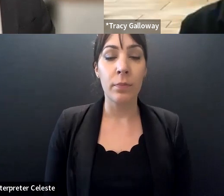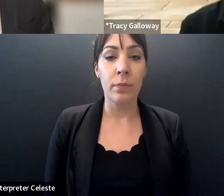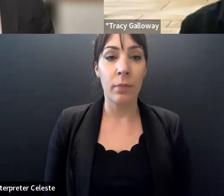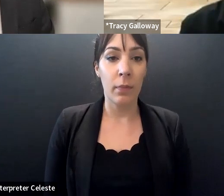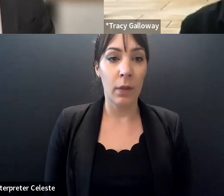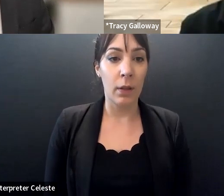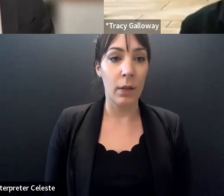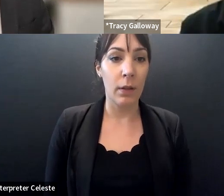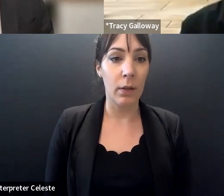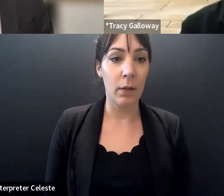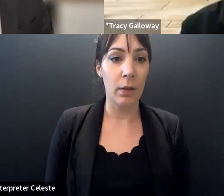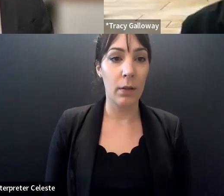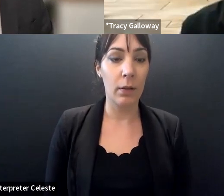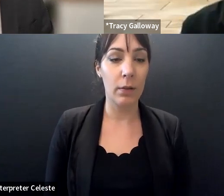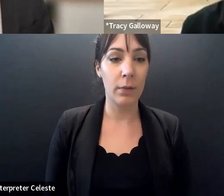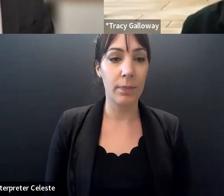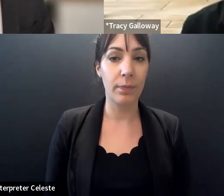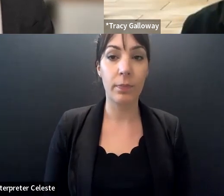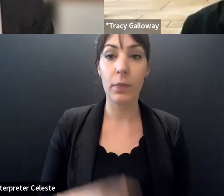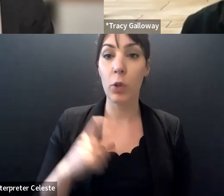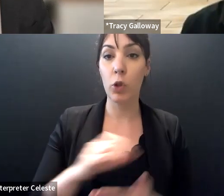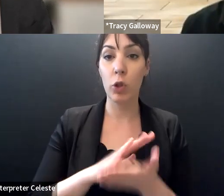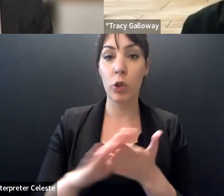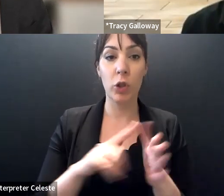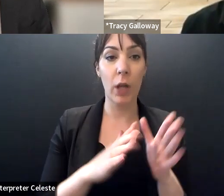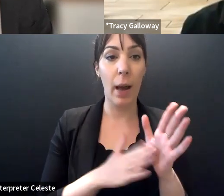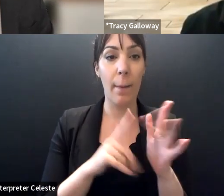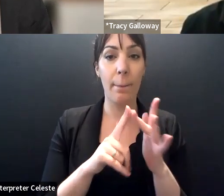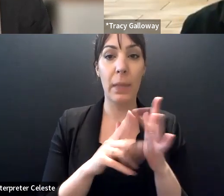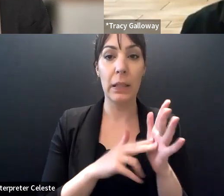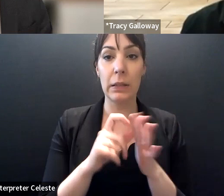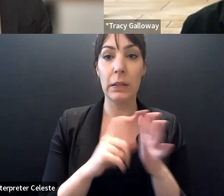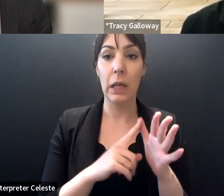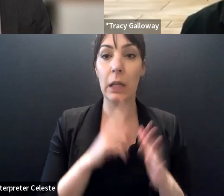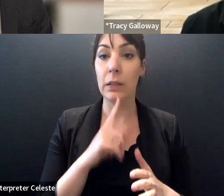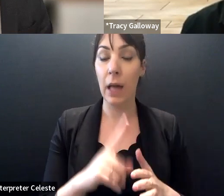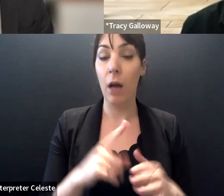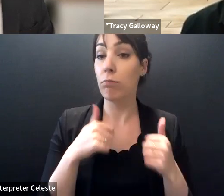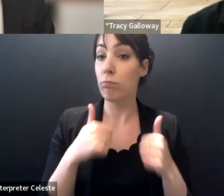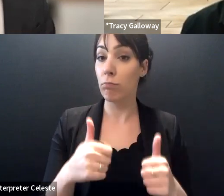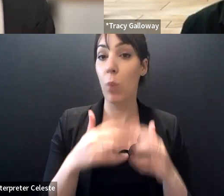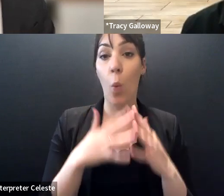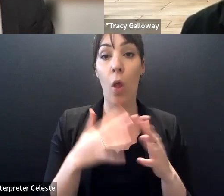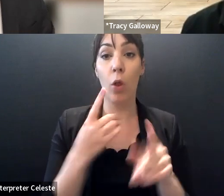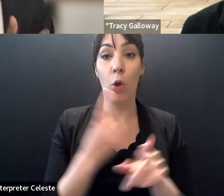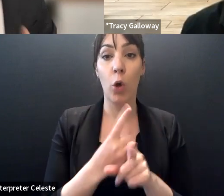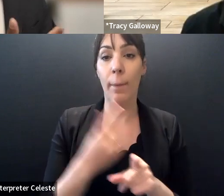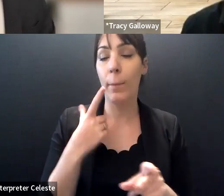That's such a wonderful point you make, Tracy, and it's actually really timely. We had a session yesterday where we had Apple and Microsoft and some of the other technology